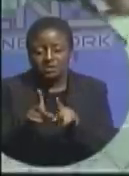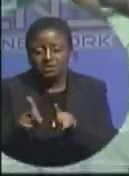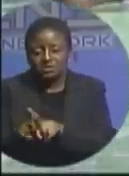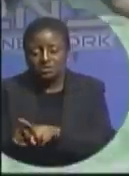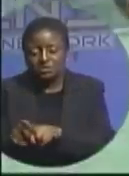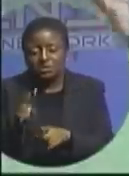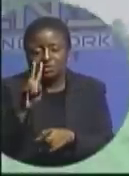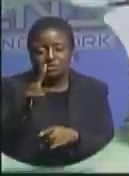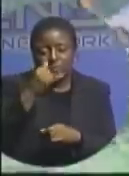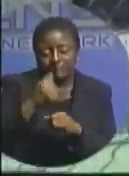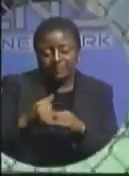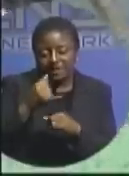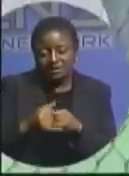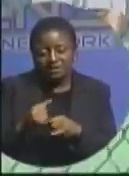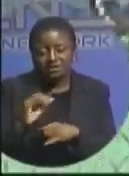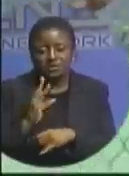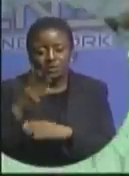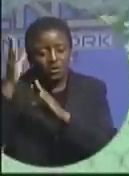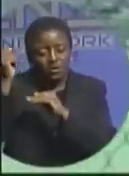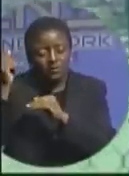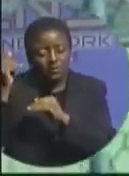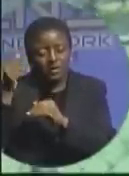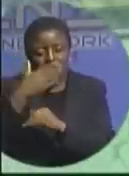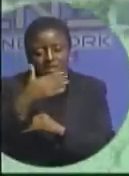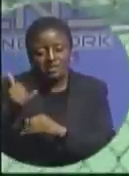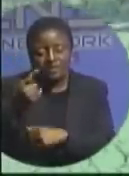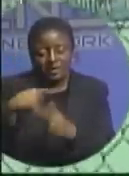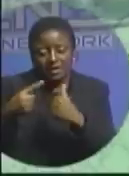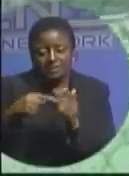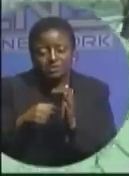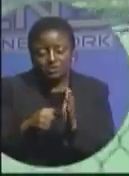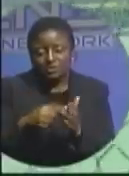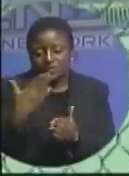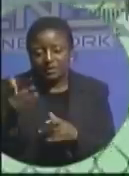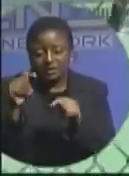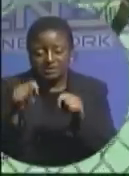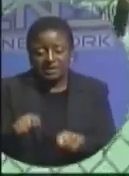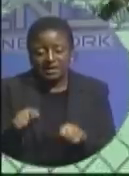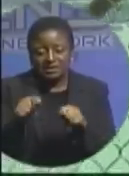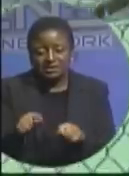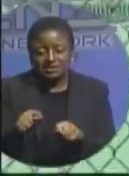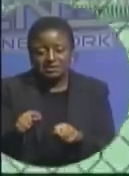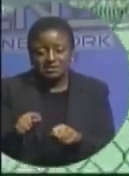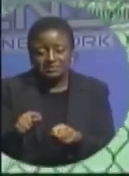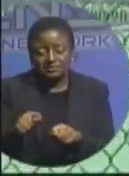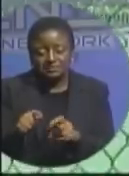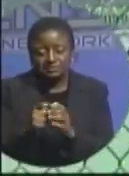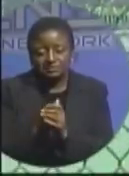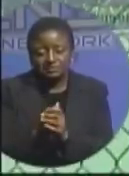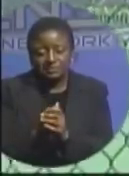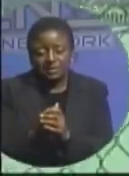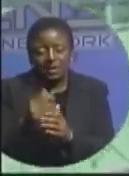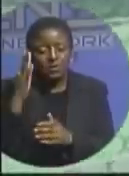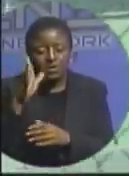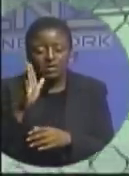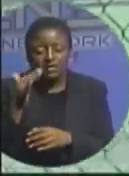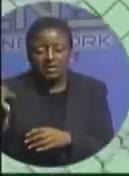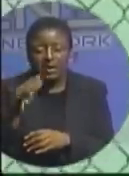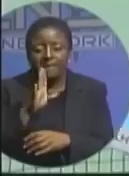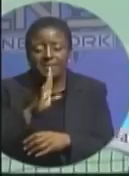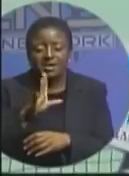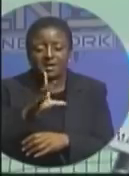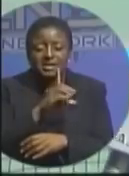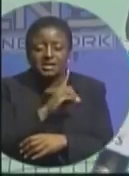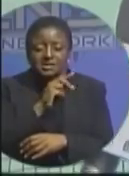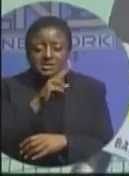finalists here, we hope for them to come and showcase their talent as well. Will these be Davis and Fed Cup qualifiers?